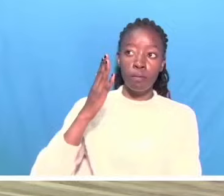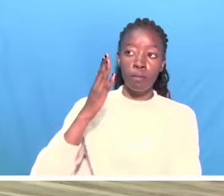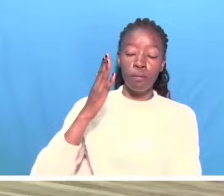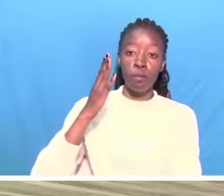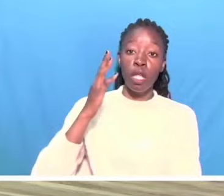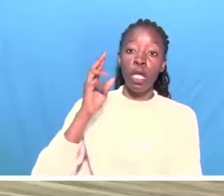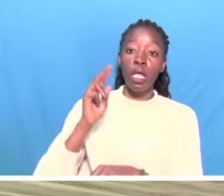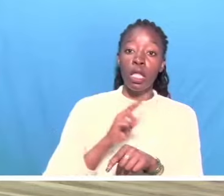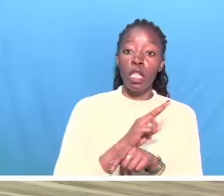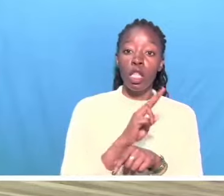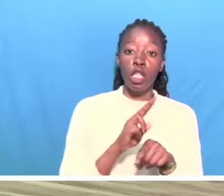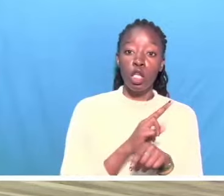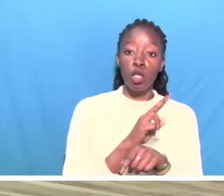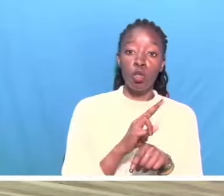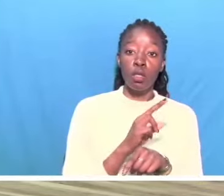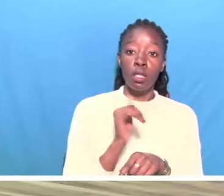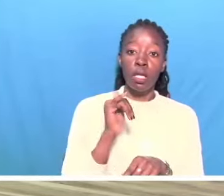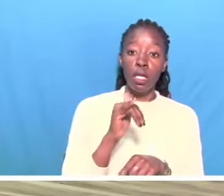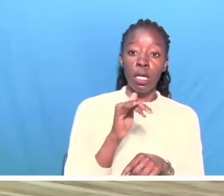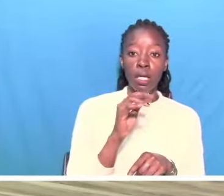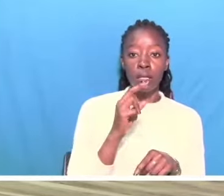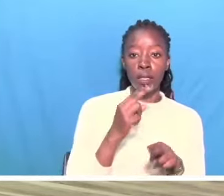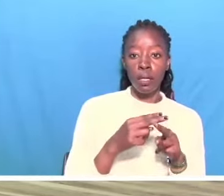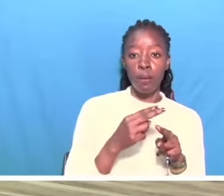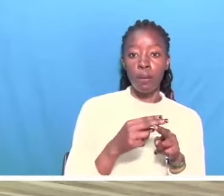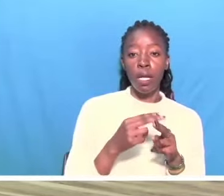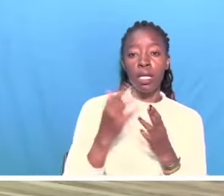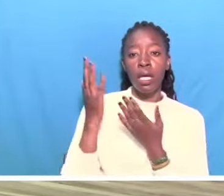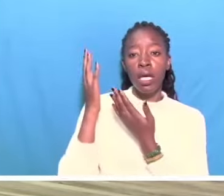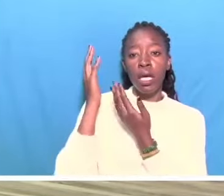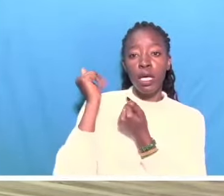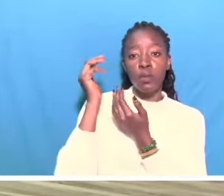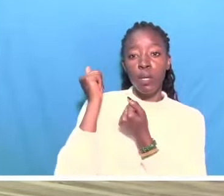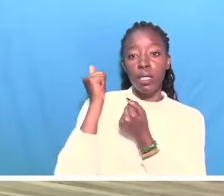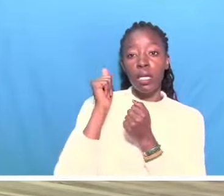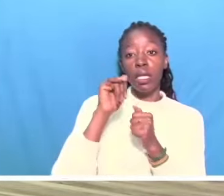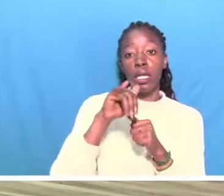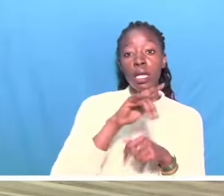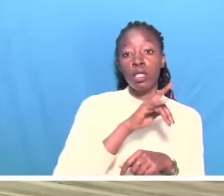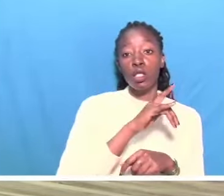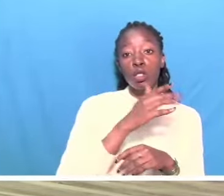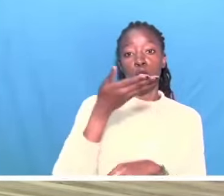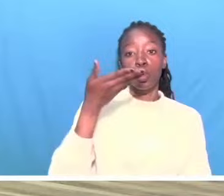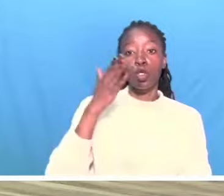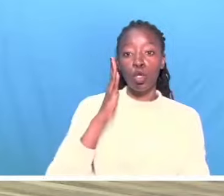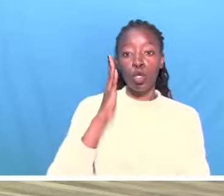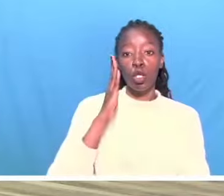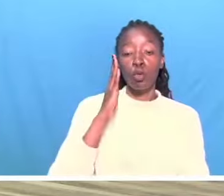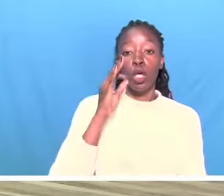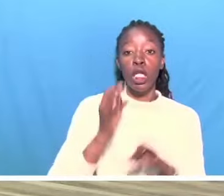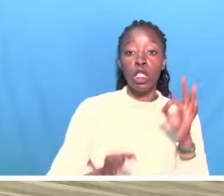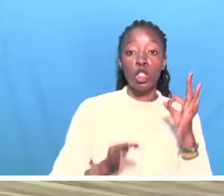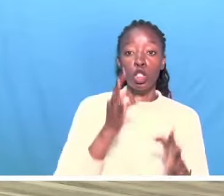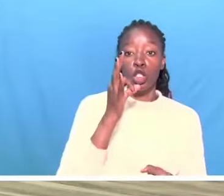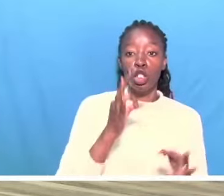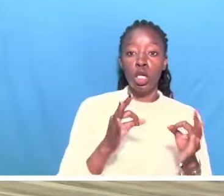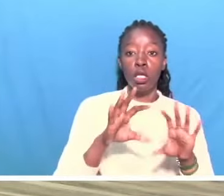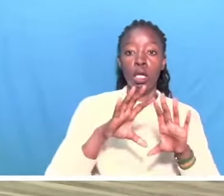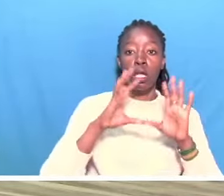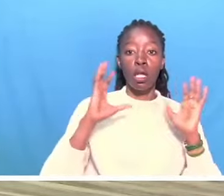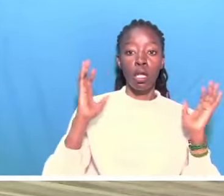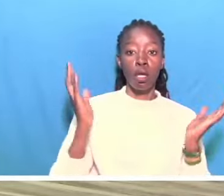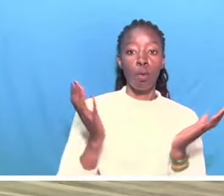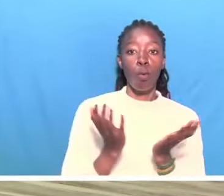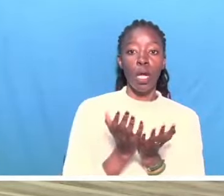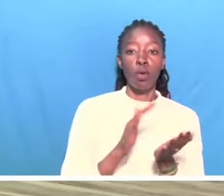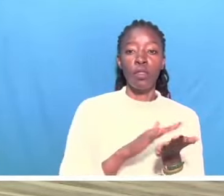they used that, and they expected that the Lord God would judge the world on the basis